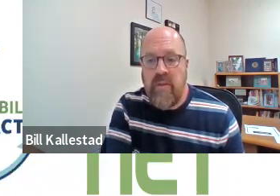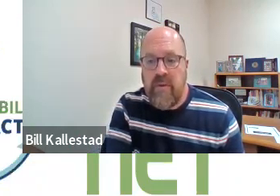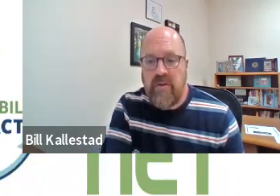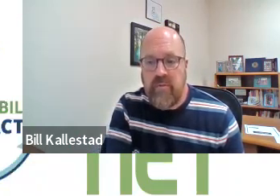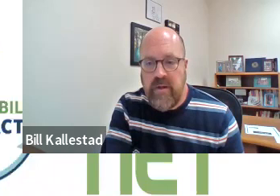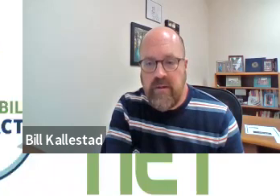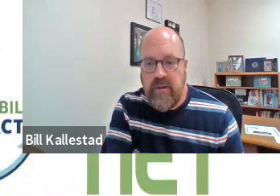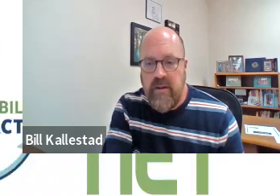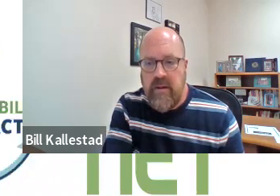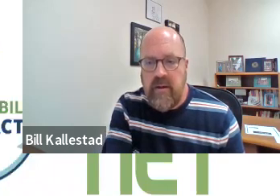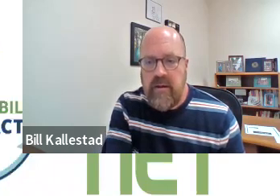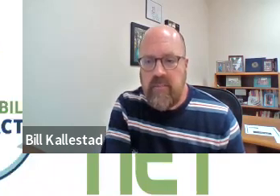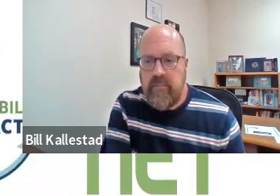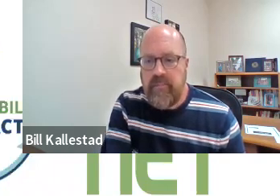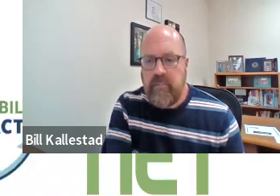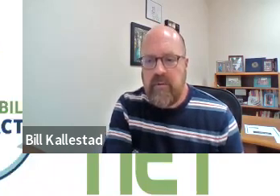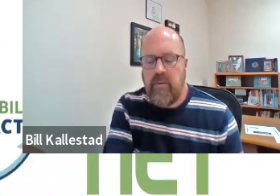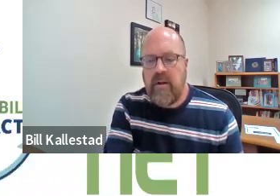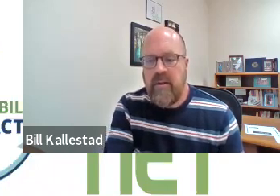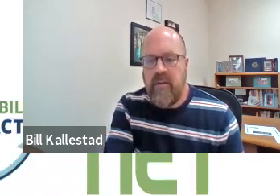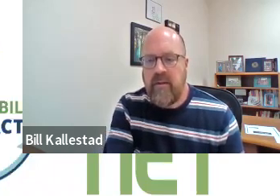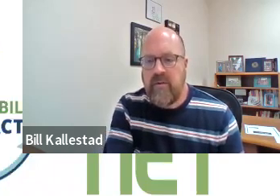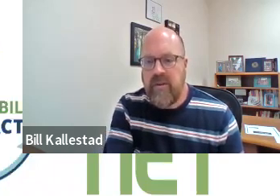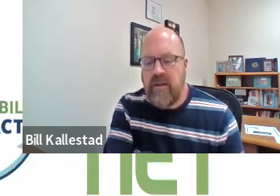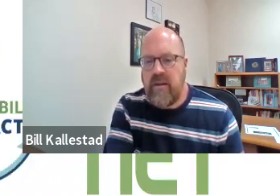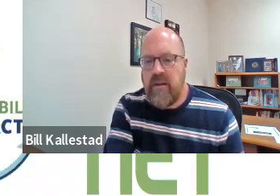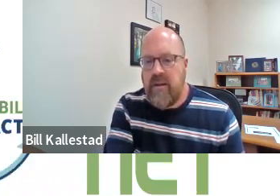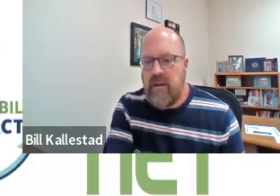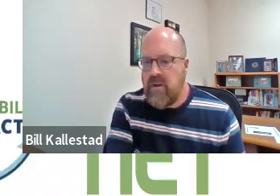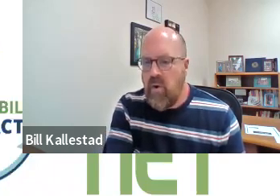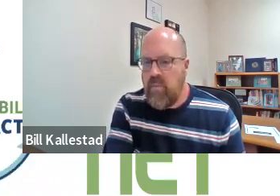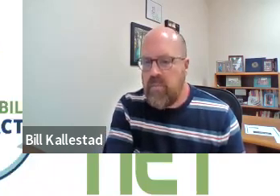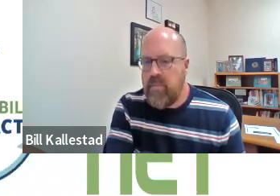on, the way the bill is written. Correct. And then, like you said,